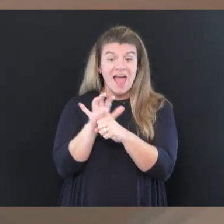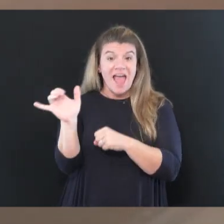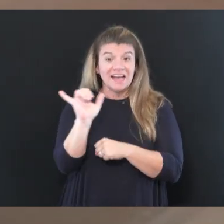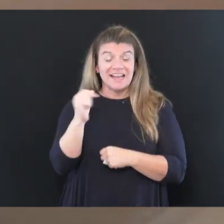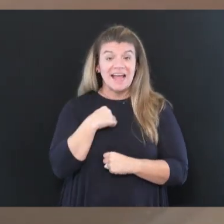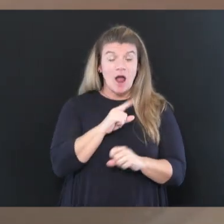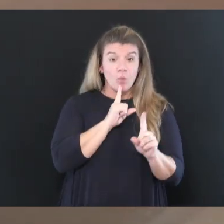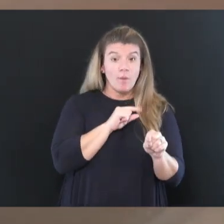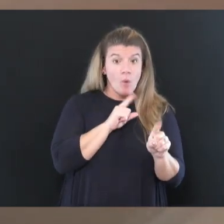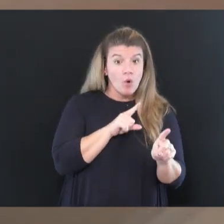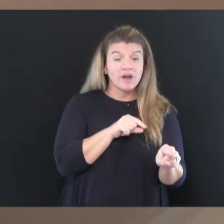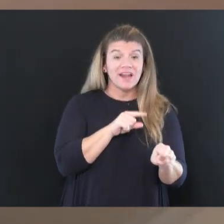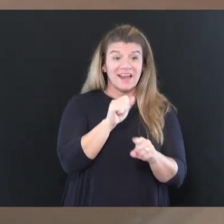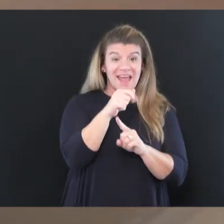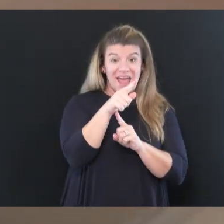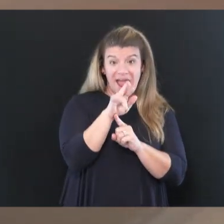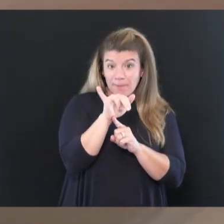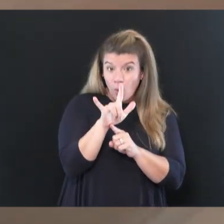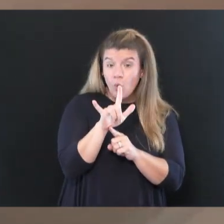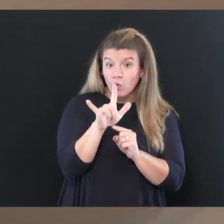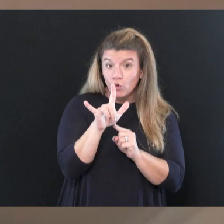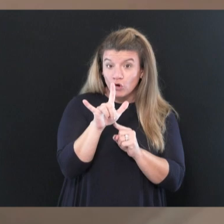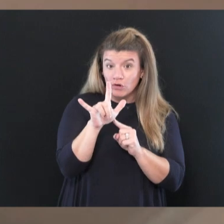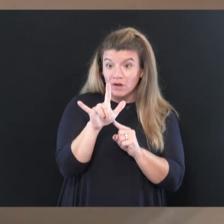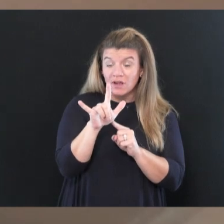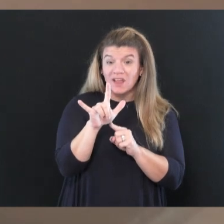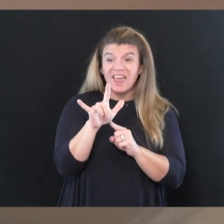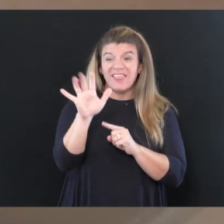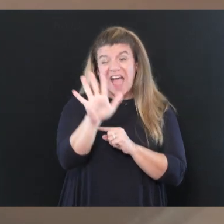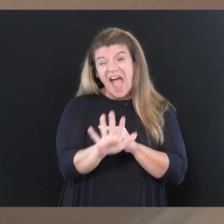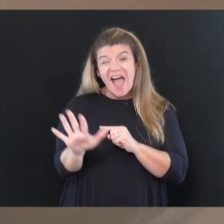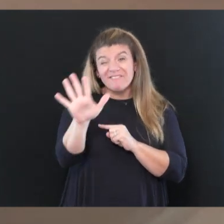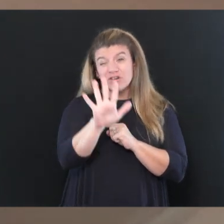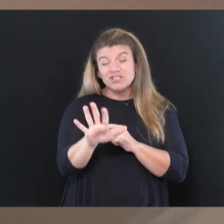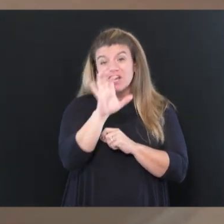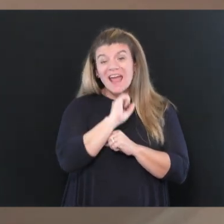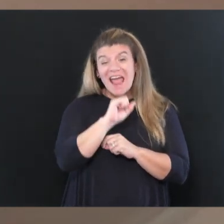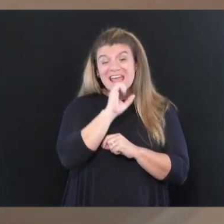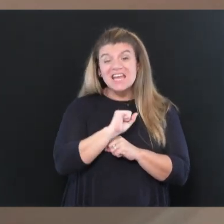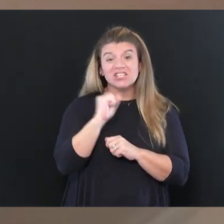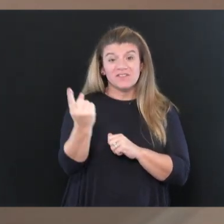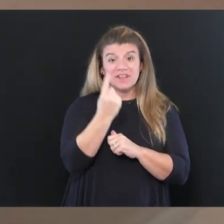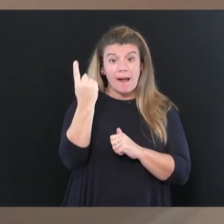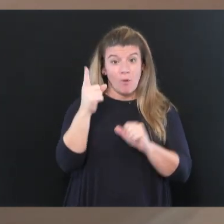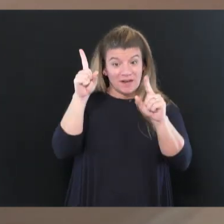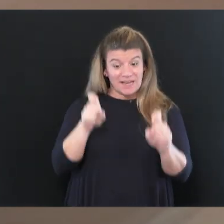reported in April, the average age of somebody